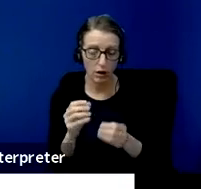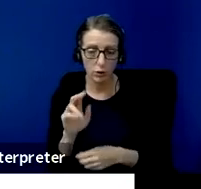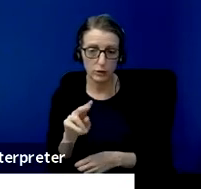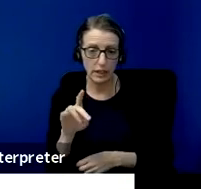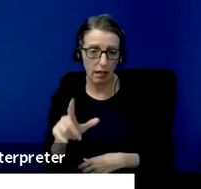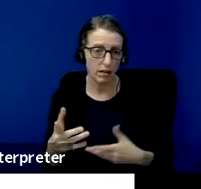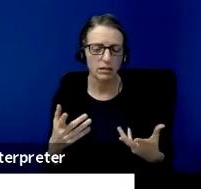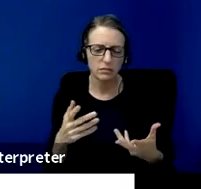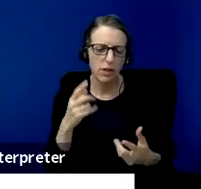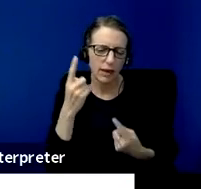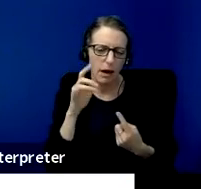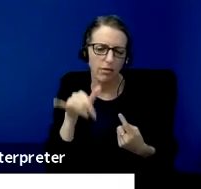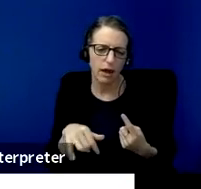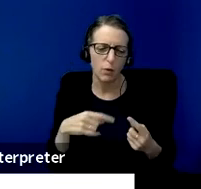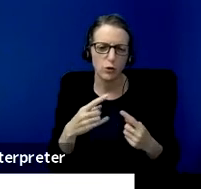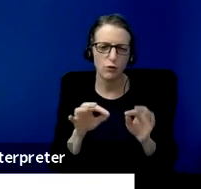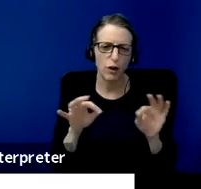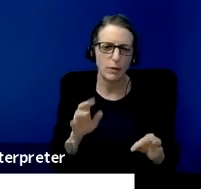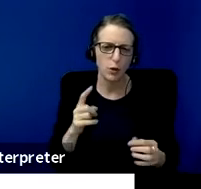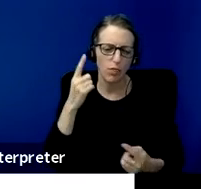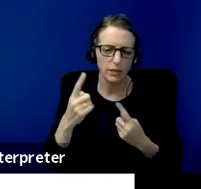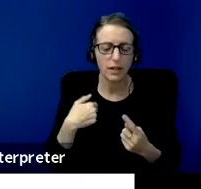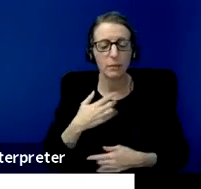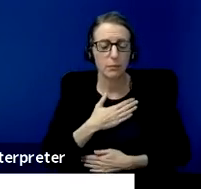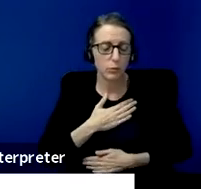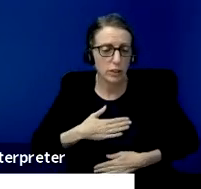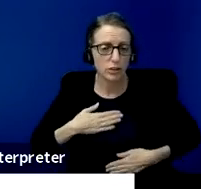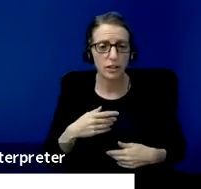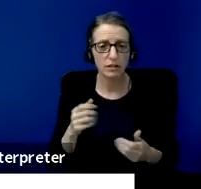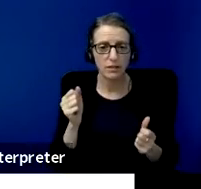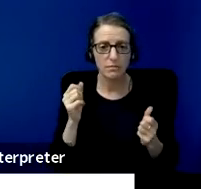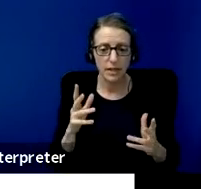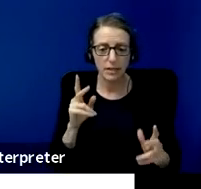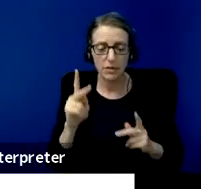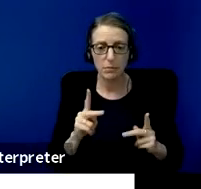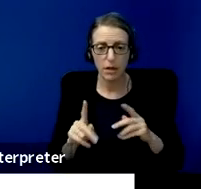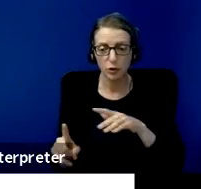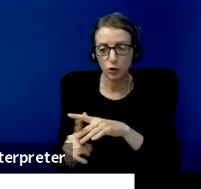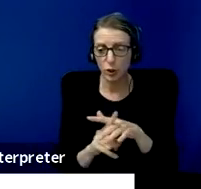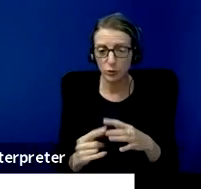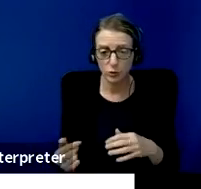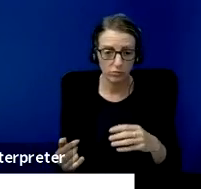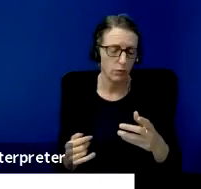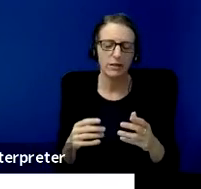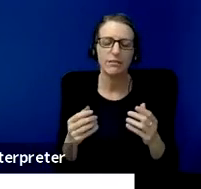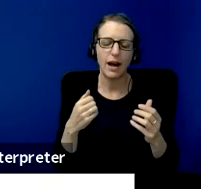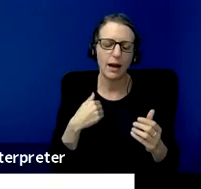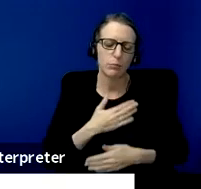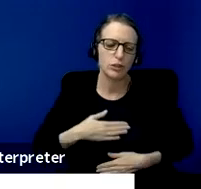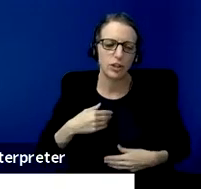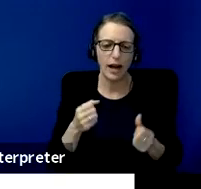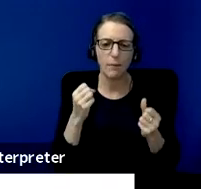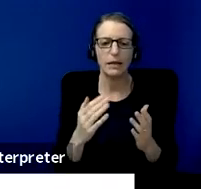you're framing your thoughts. I do appreciate the large amount that are here that you can use with